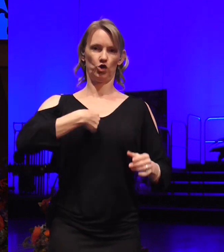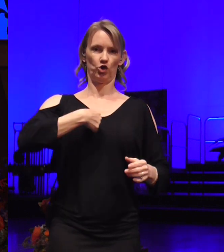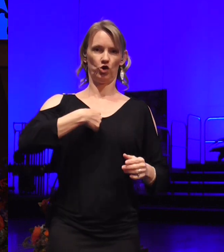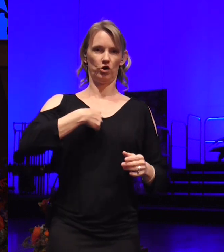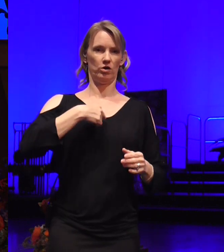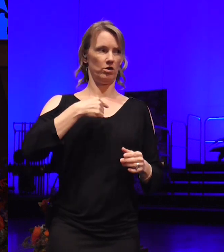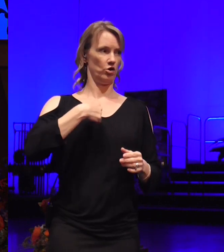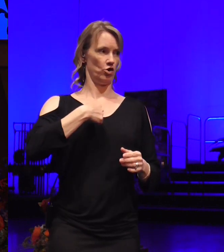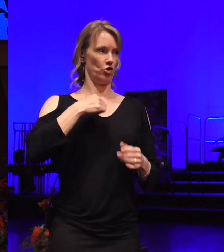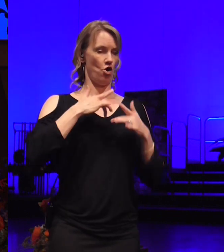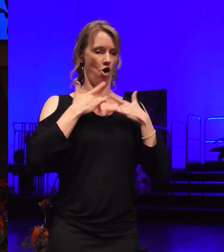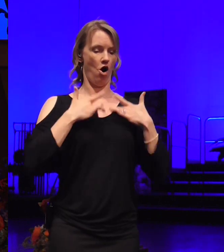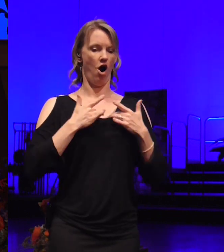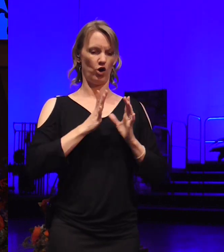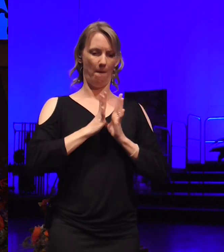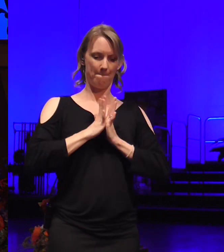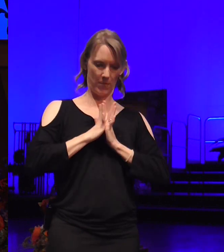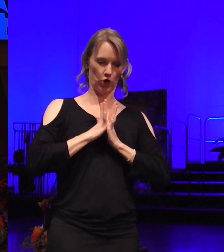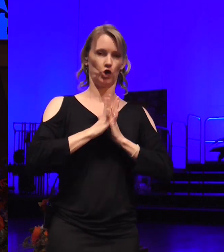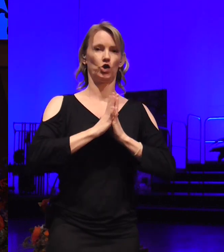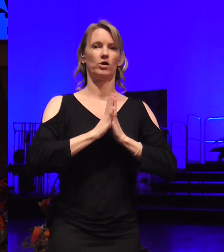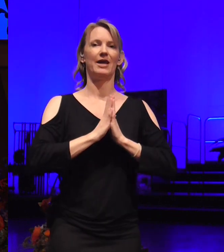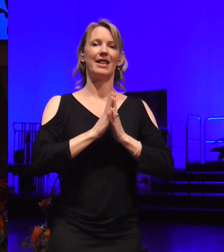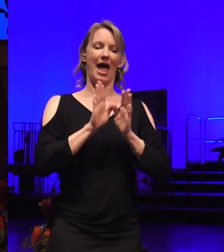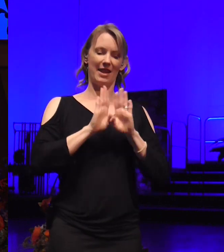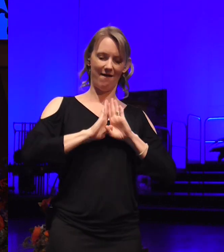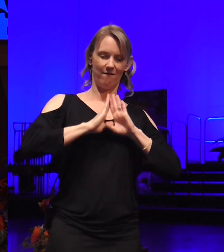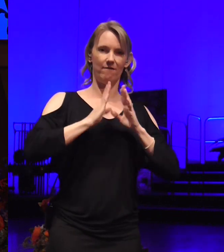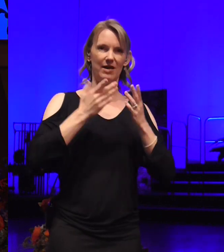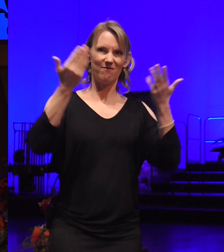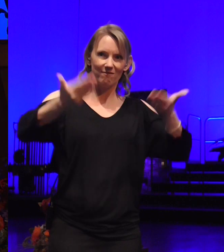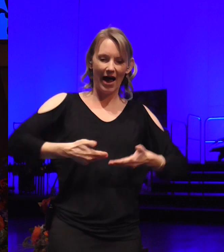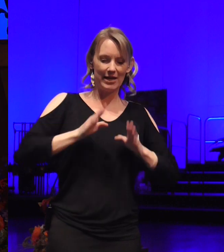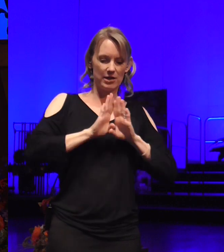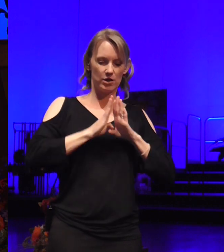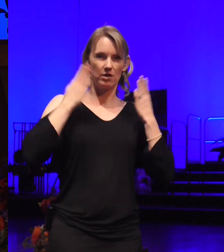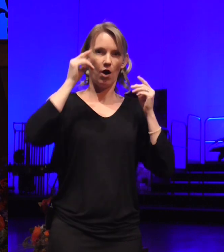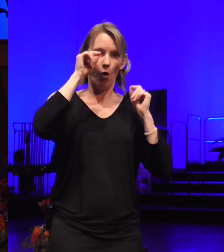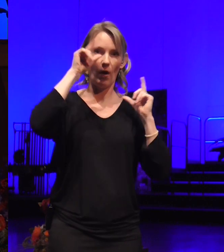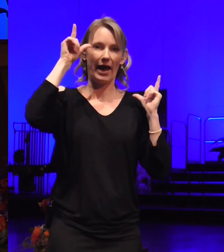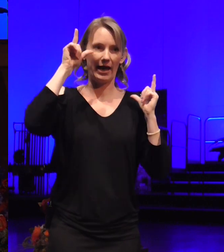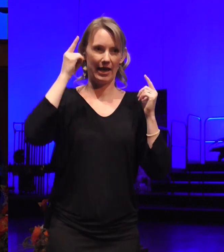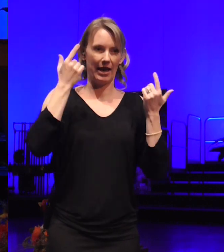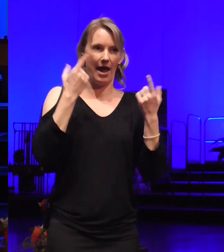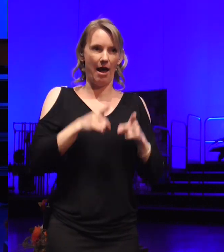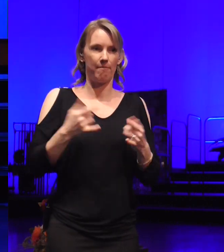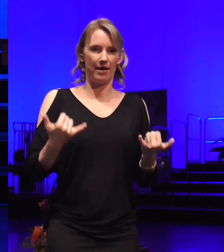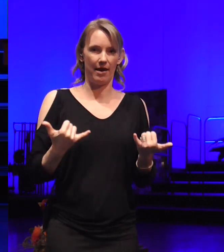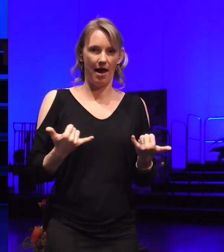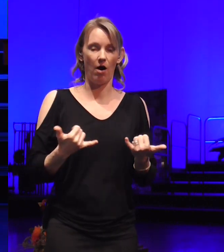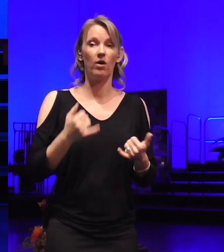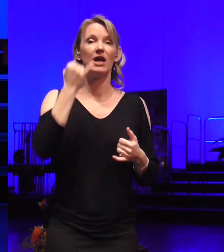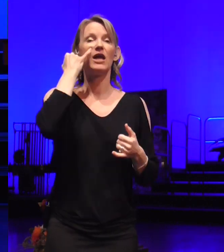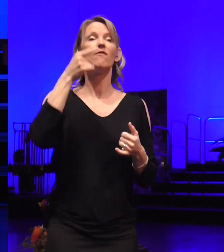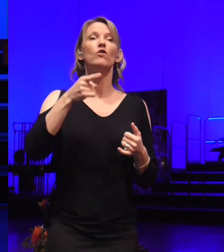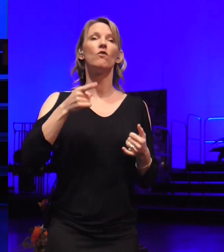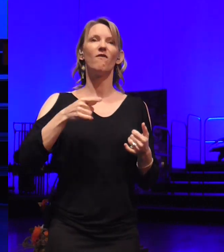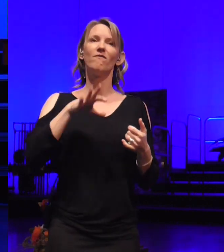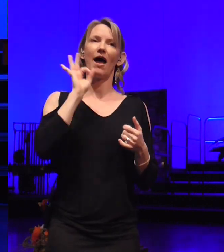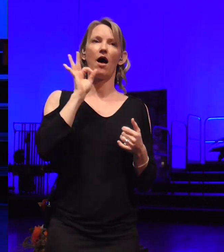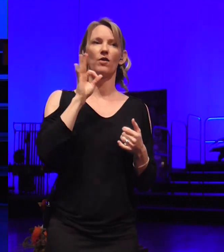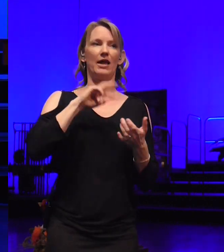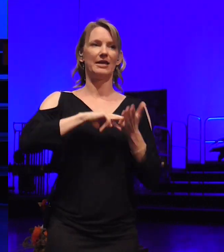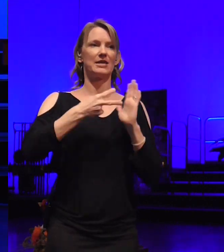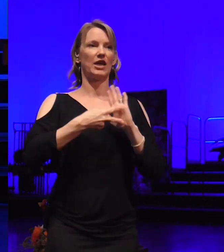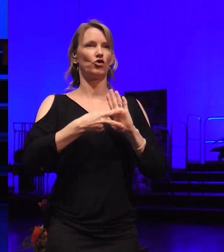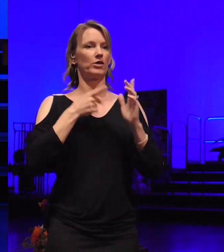heart, inviting that awakening to be here right now. And if you found an